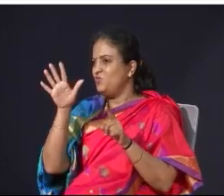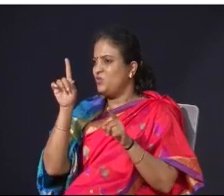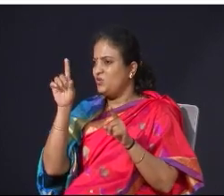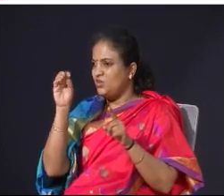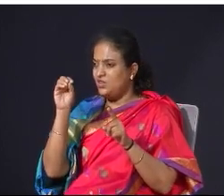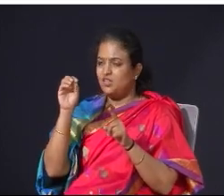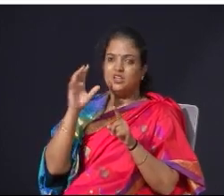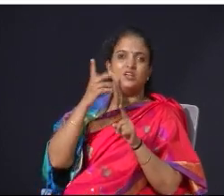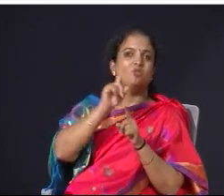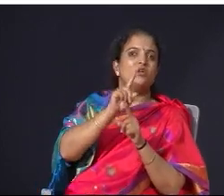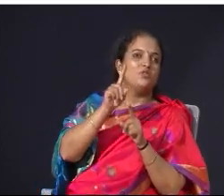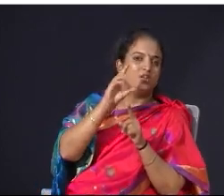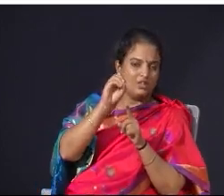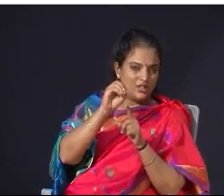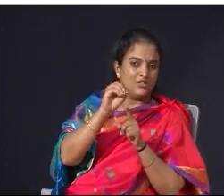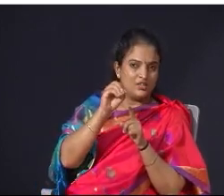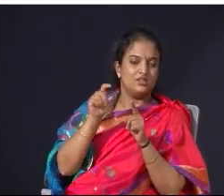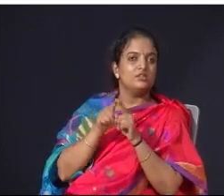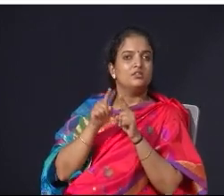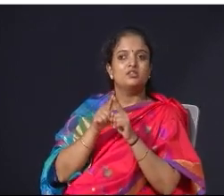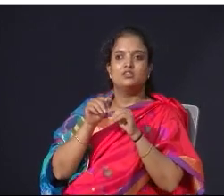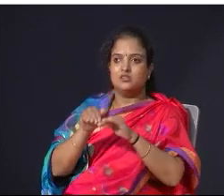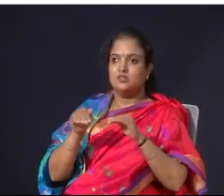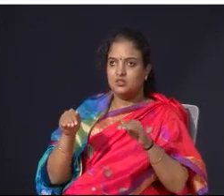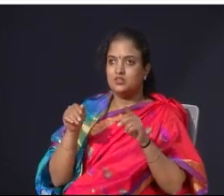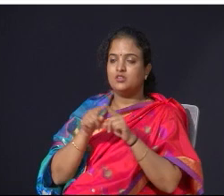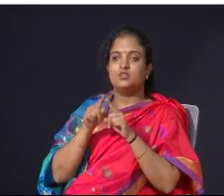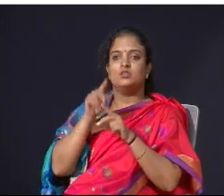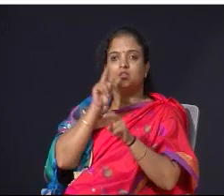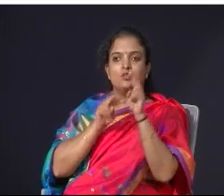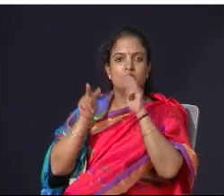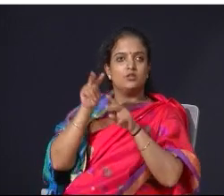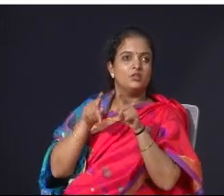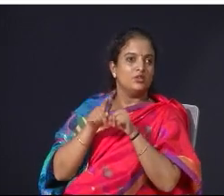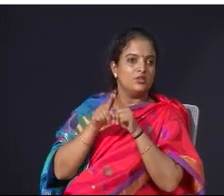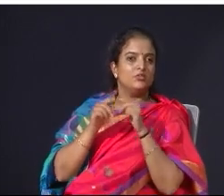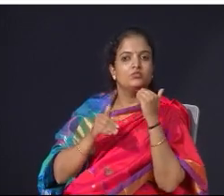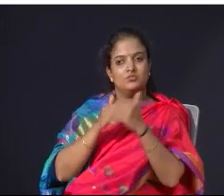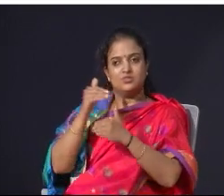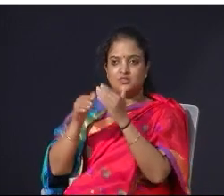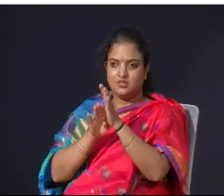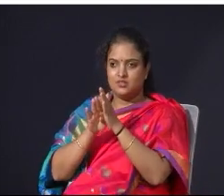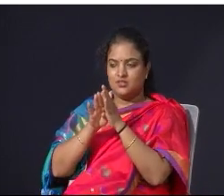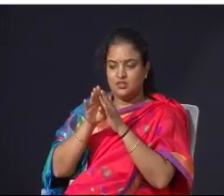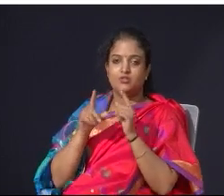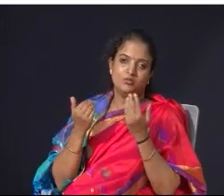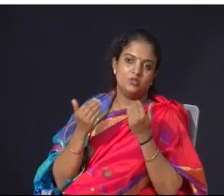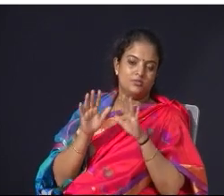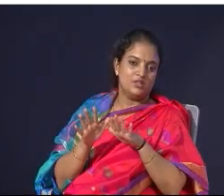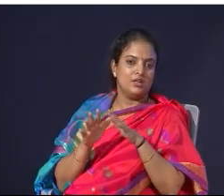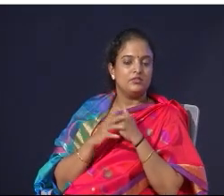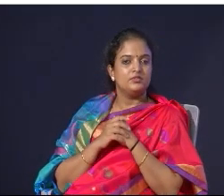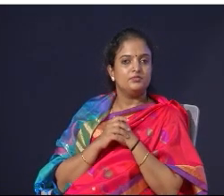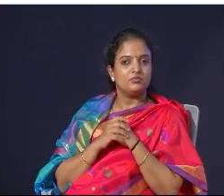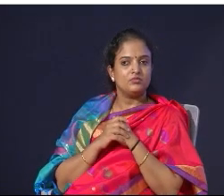No. Okay, each child is unique, and each child's visual efficiency, to what extent he can develop, is unique to him.